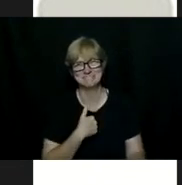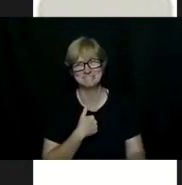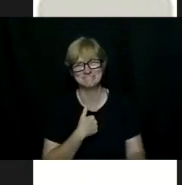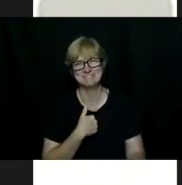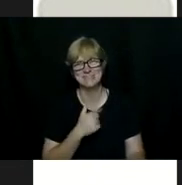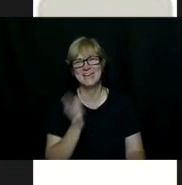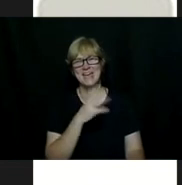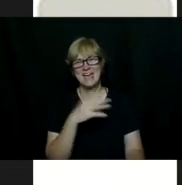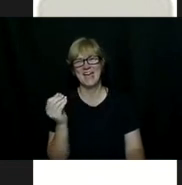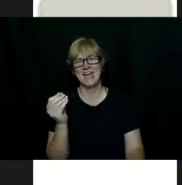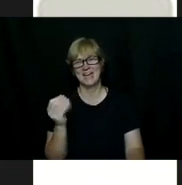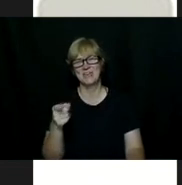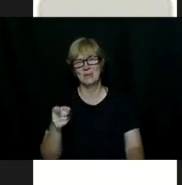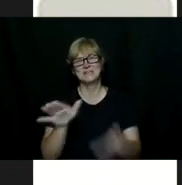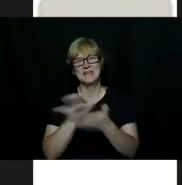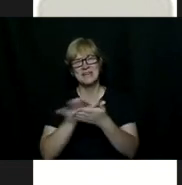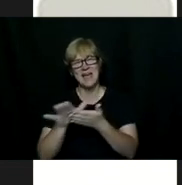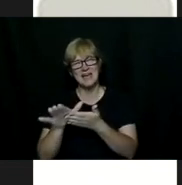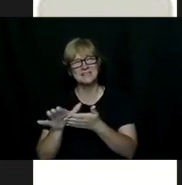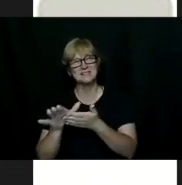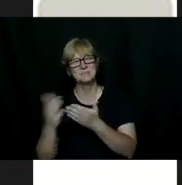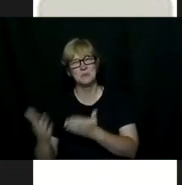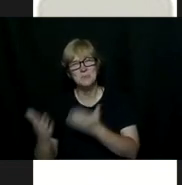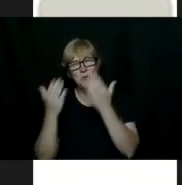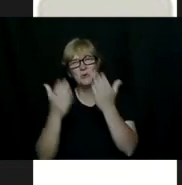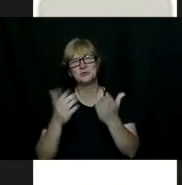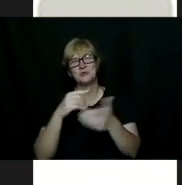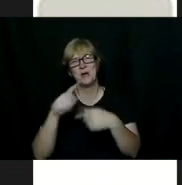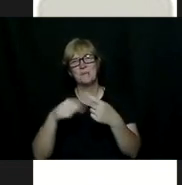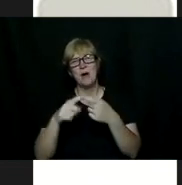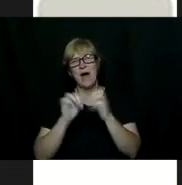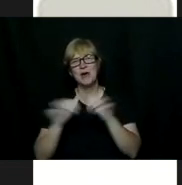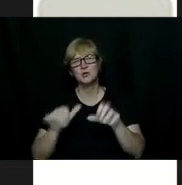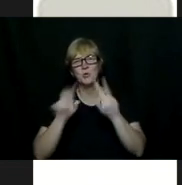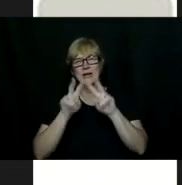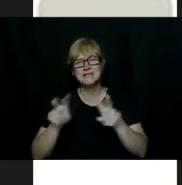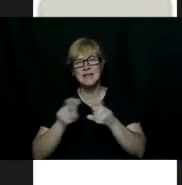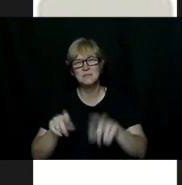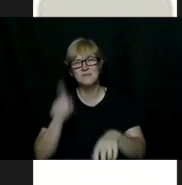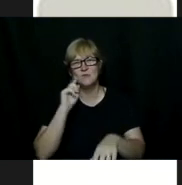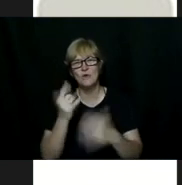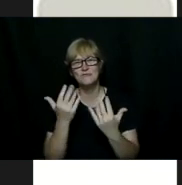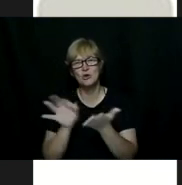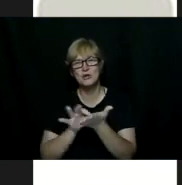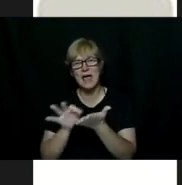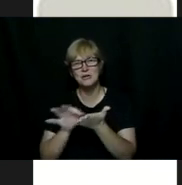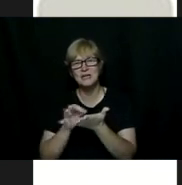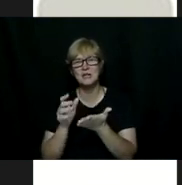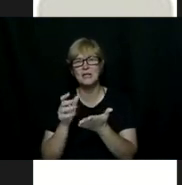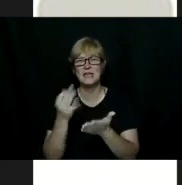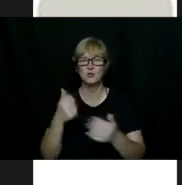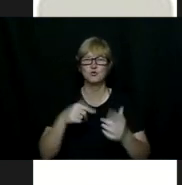sort of proposal for how to do assessment of finger counting, whether you start on the left or right